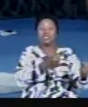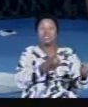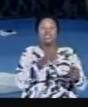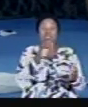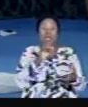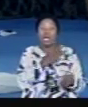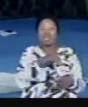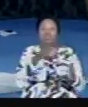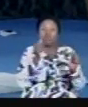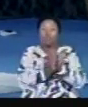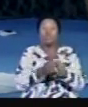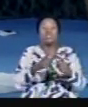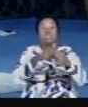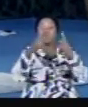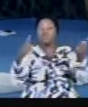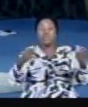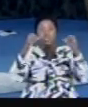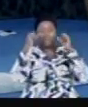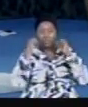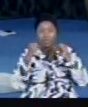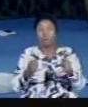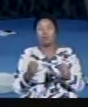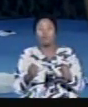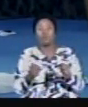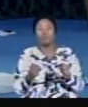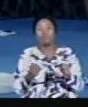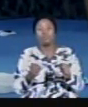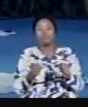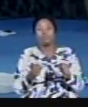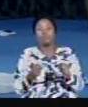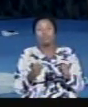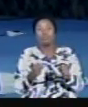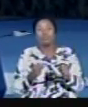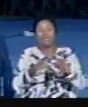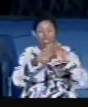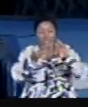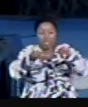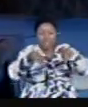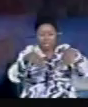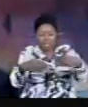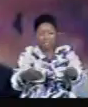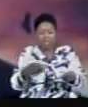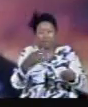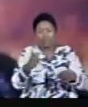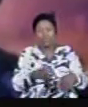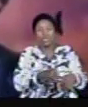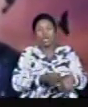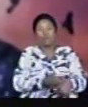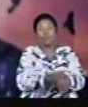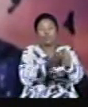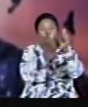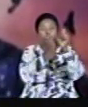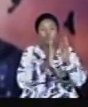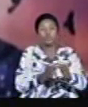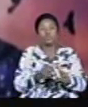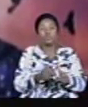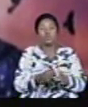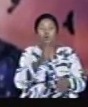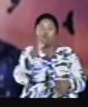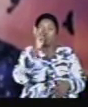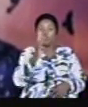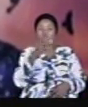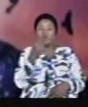great power gave the apostles witness of the resurrection of the